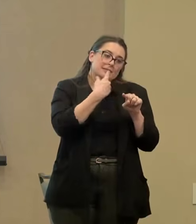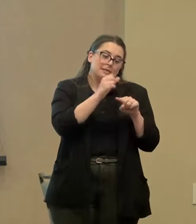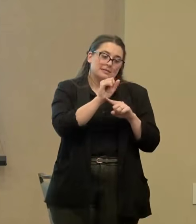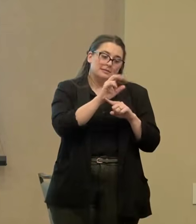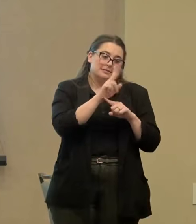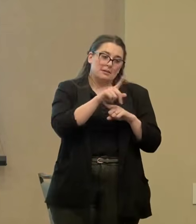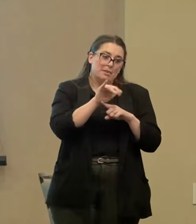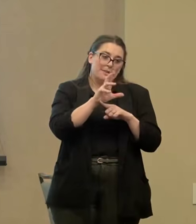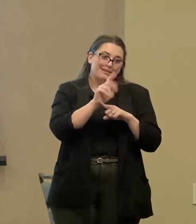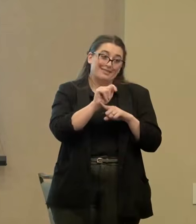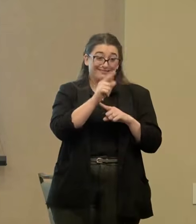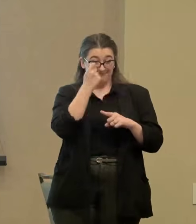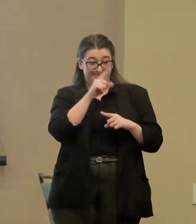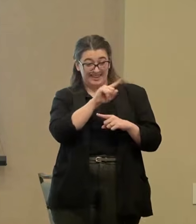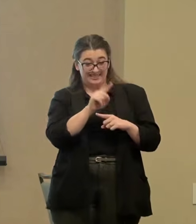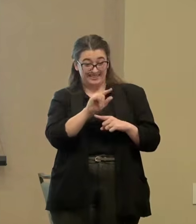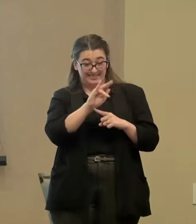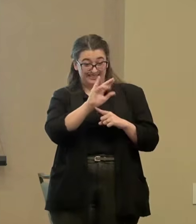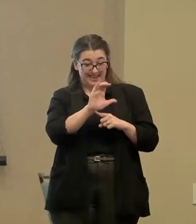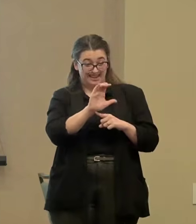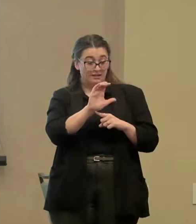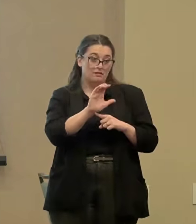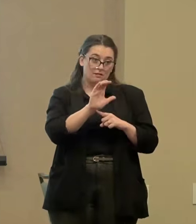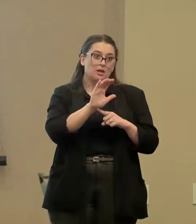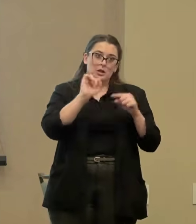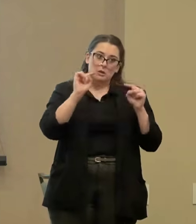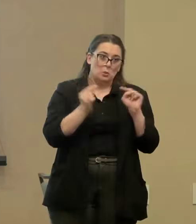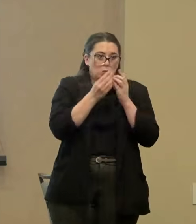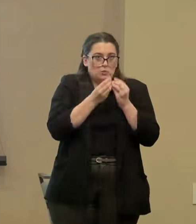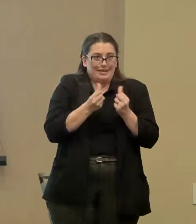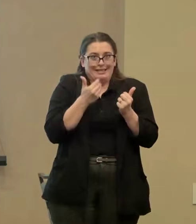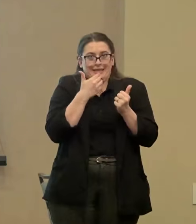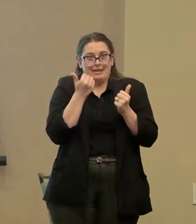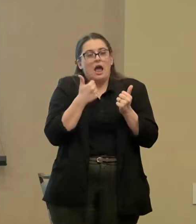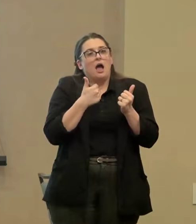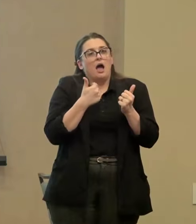example, well established to help with wound healing. I will often